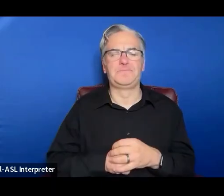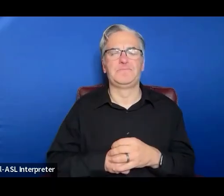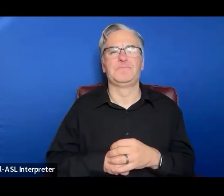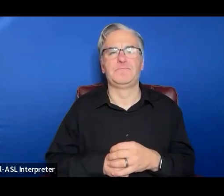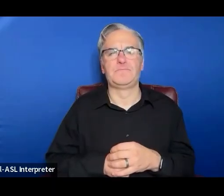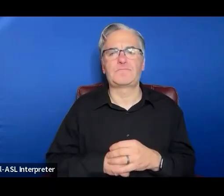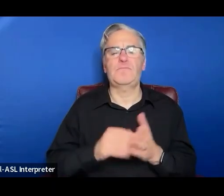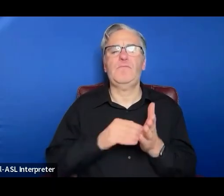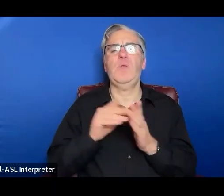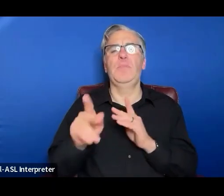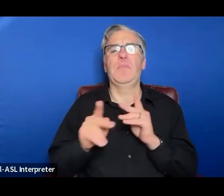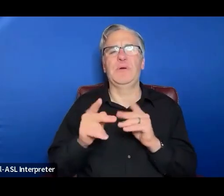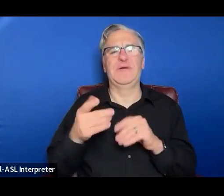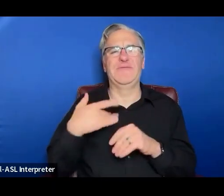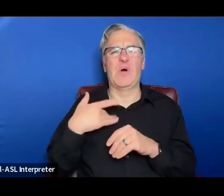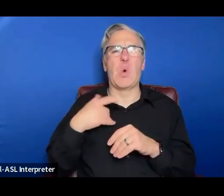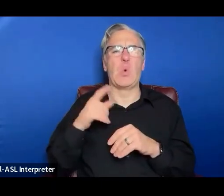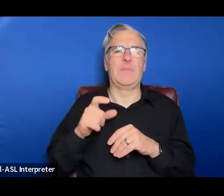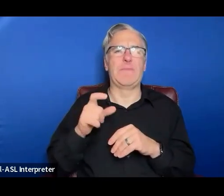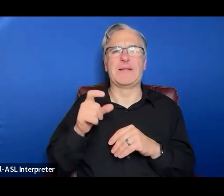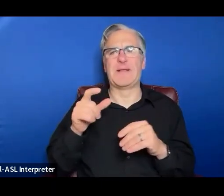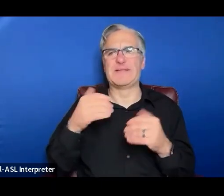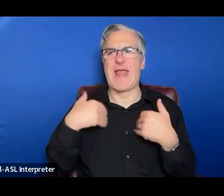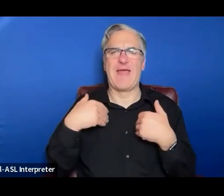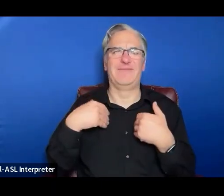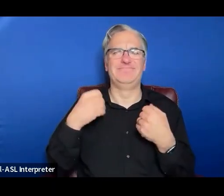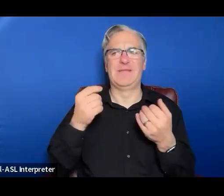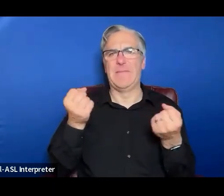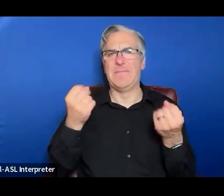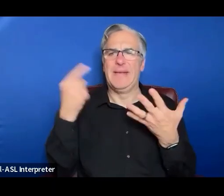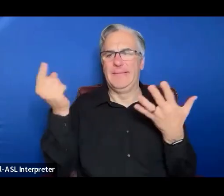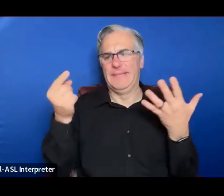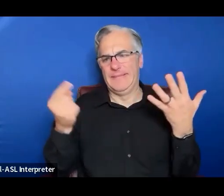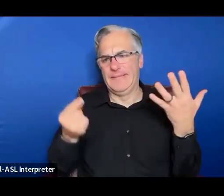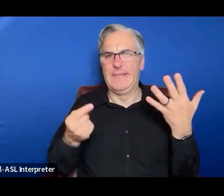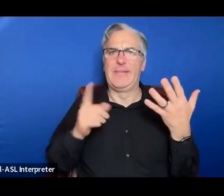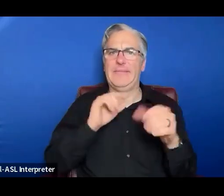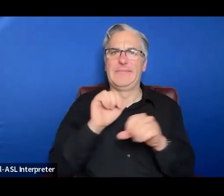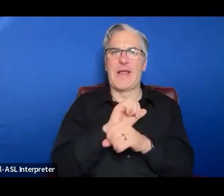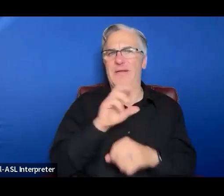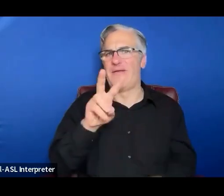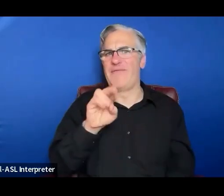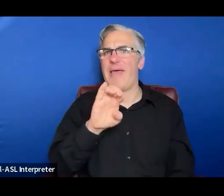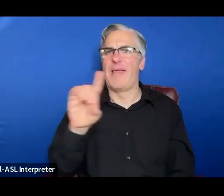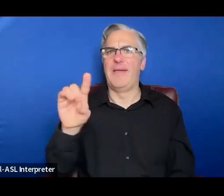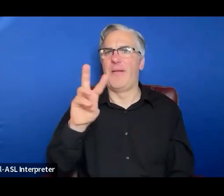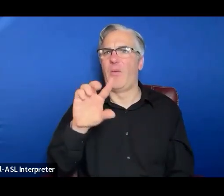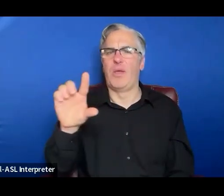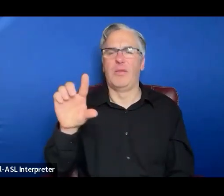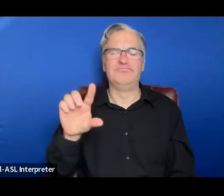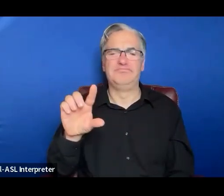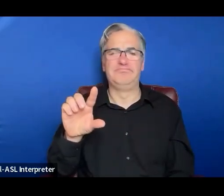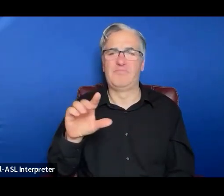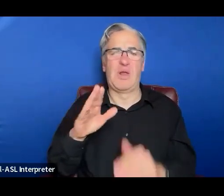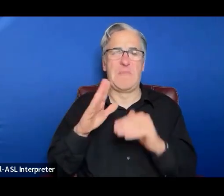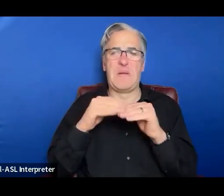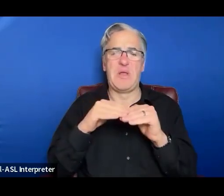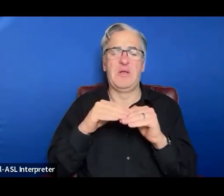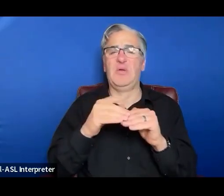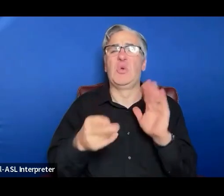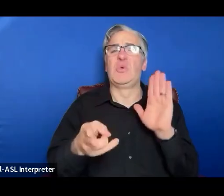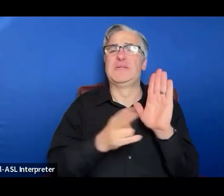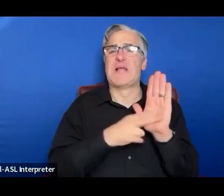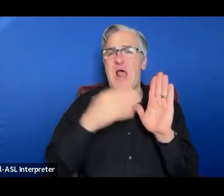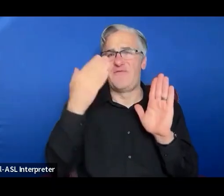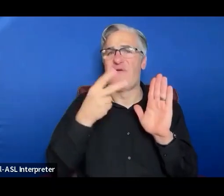A lot of people think you have to have a whole bunch of stuff to have a valid will, but it's not, you don't have, it's really minimal. All you have to do is you have to sign your will in